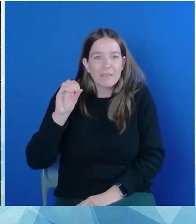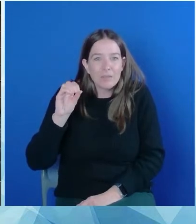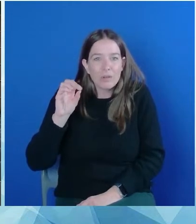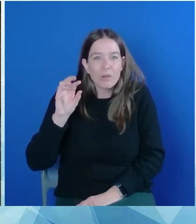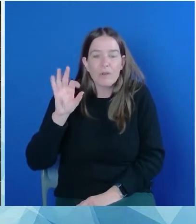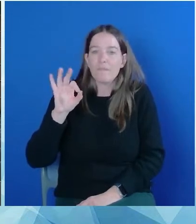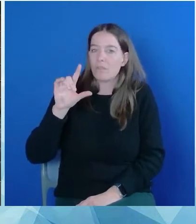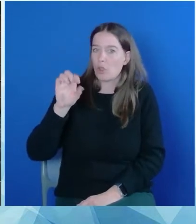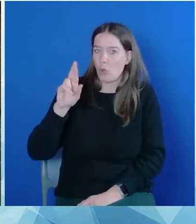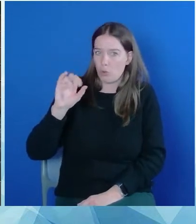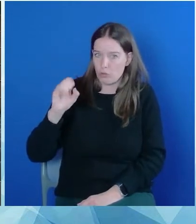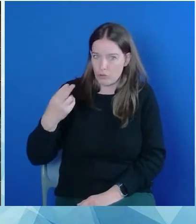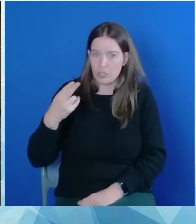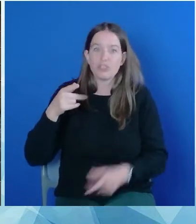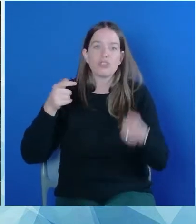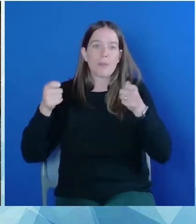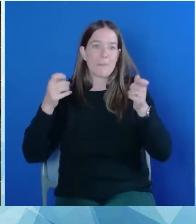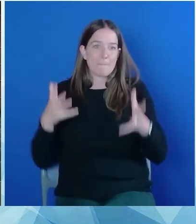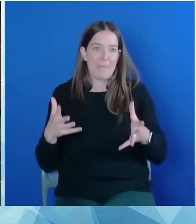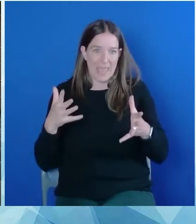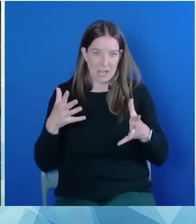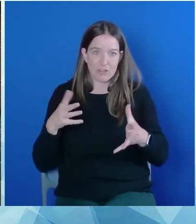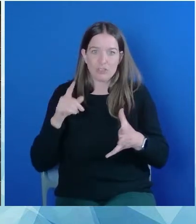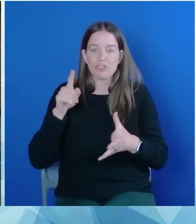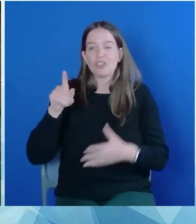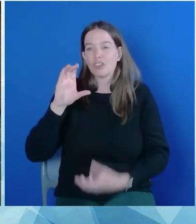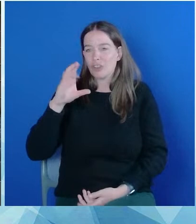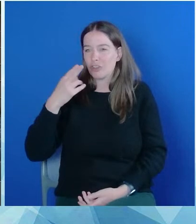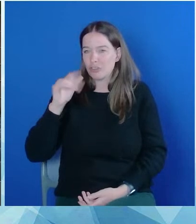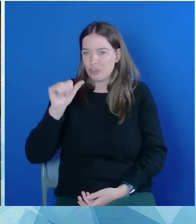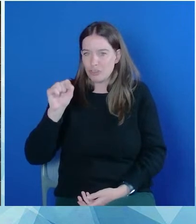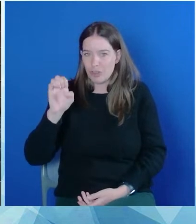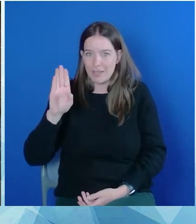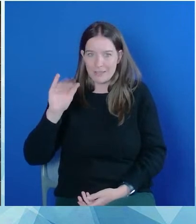Katie Florich is a manager at Chase Bank.